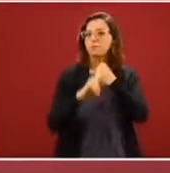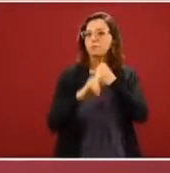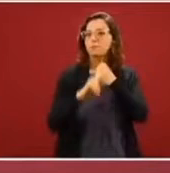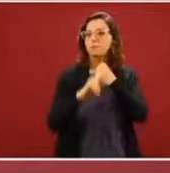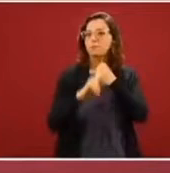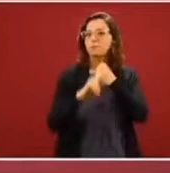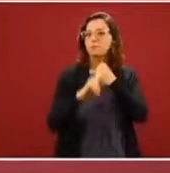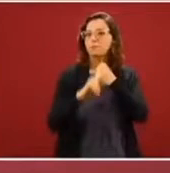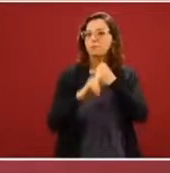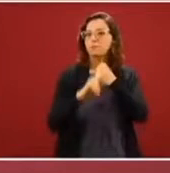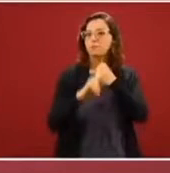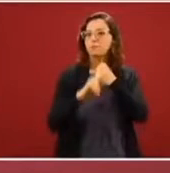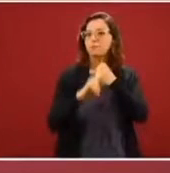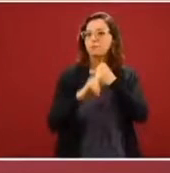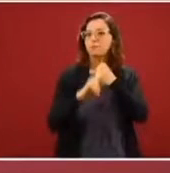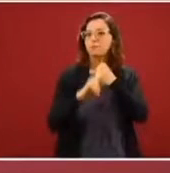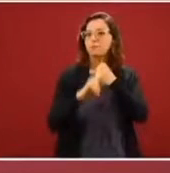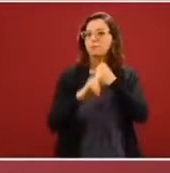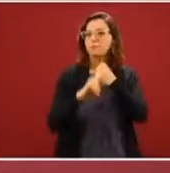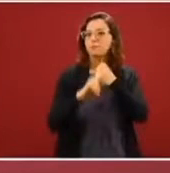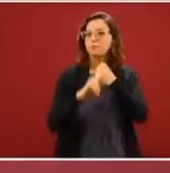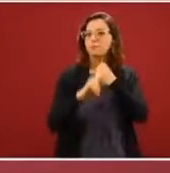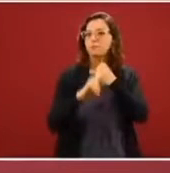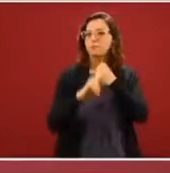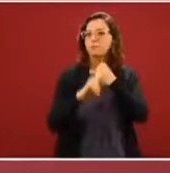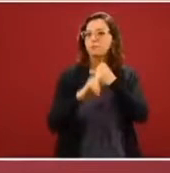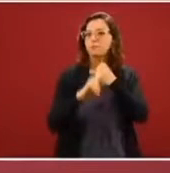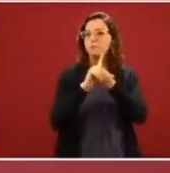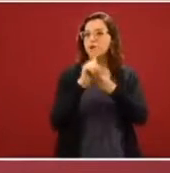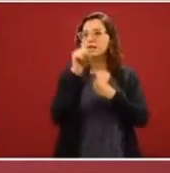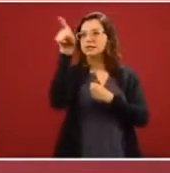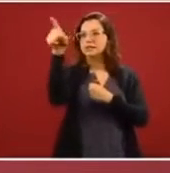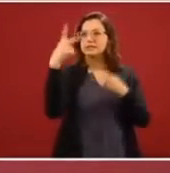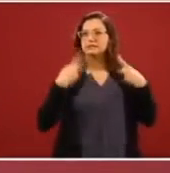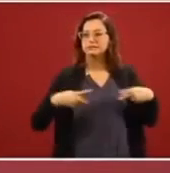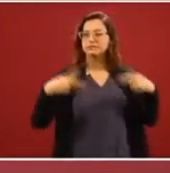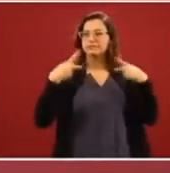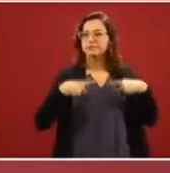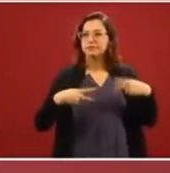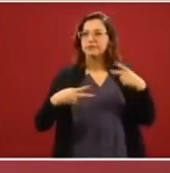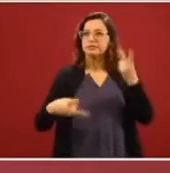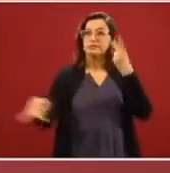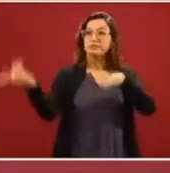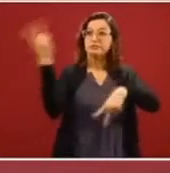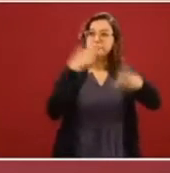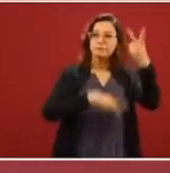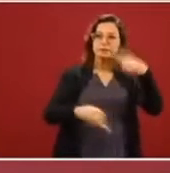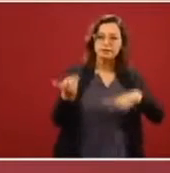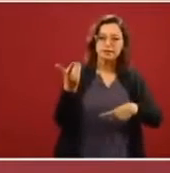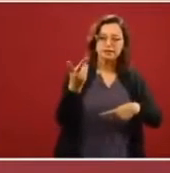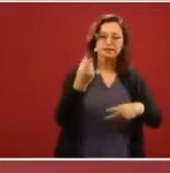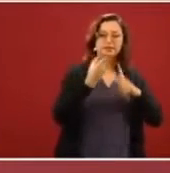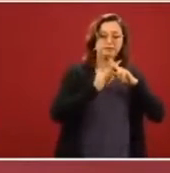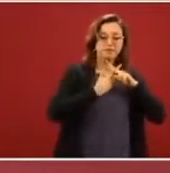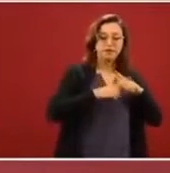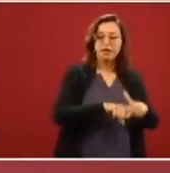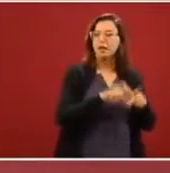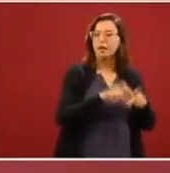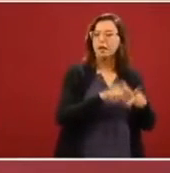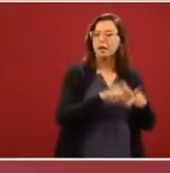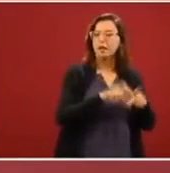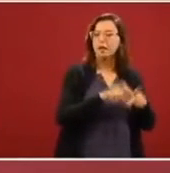happened in all of the 174 countries que han tenido ya al menos un